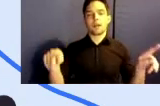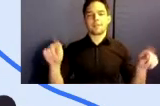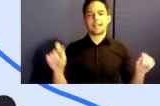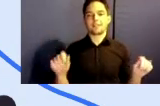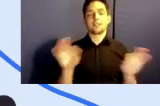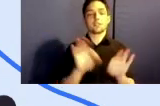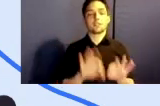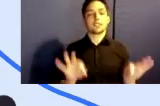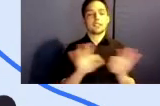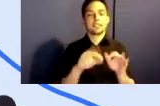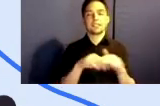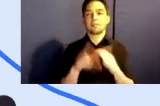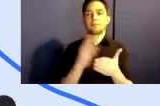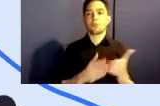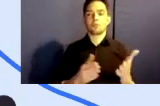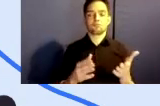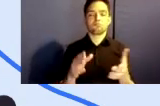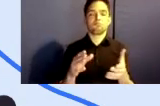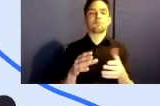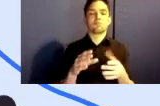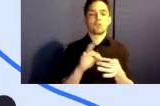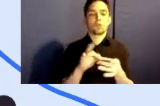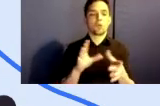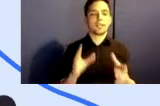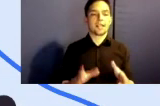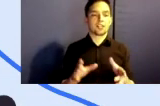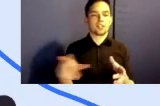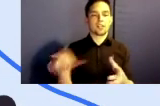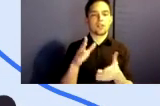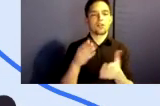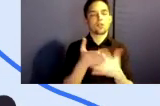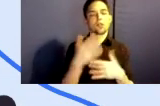GBV subcluster coordinators are through the health cluster and